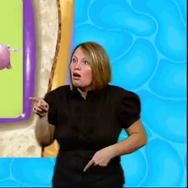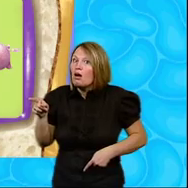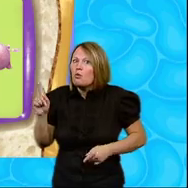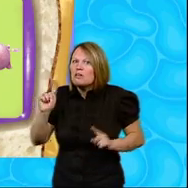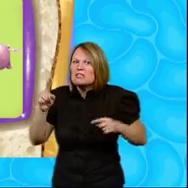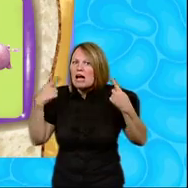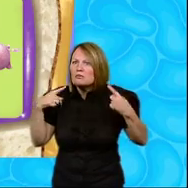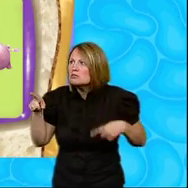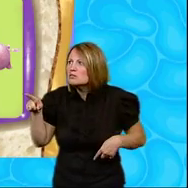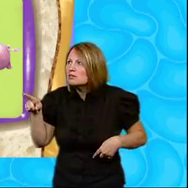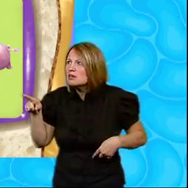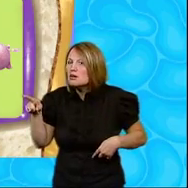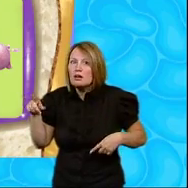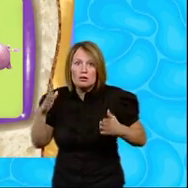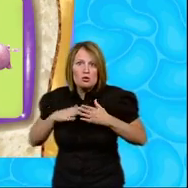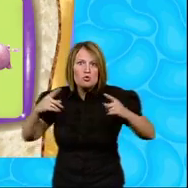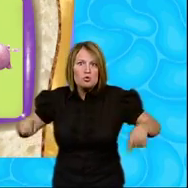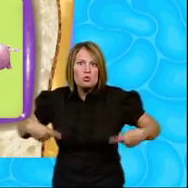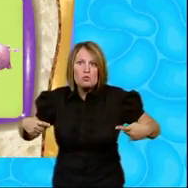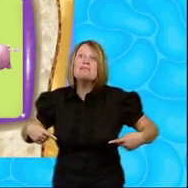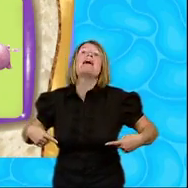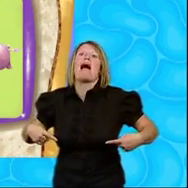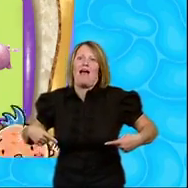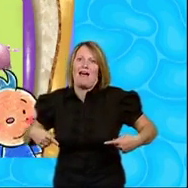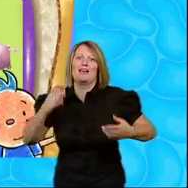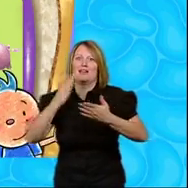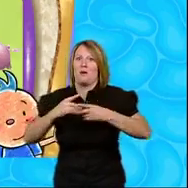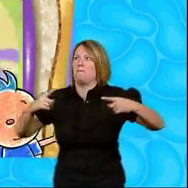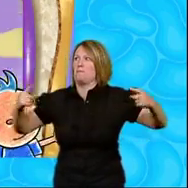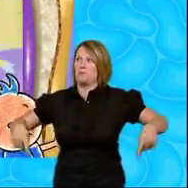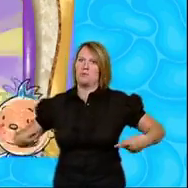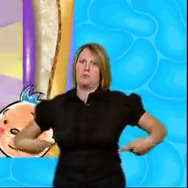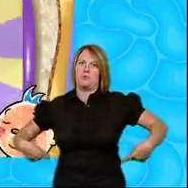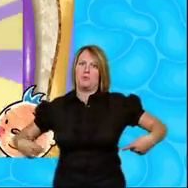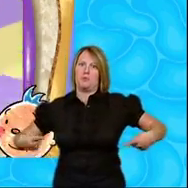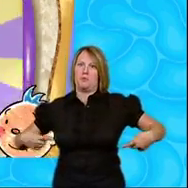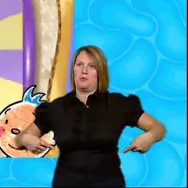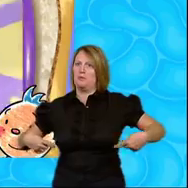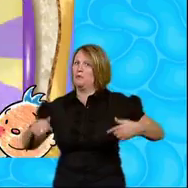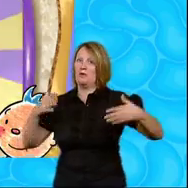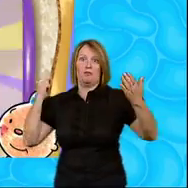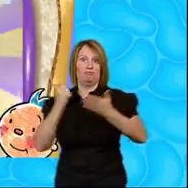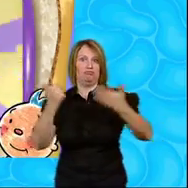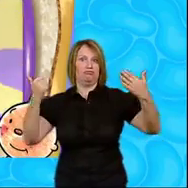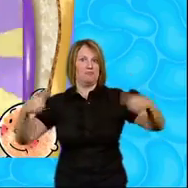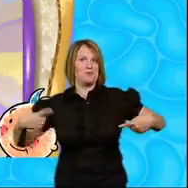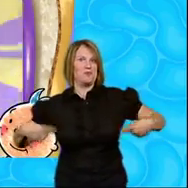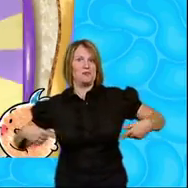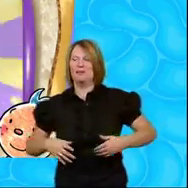Or is that the sound of Boom Sonic Boom? Yeah! That's it! That's Boom Sonic Boom!